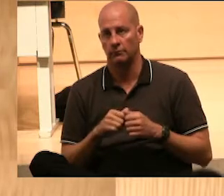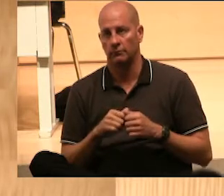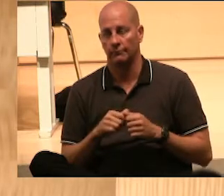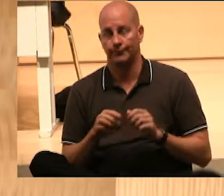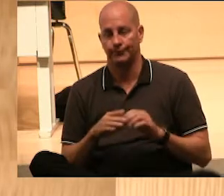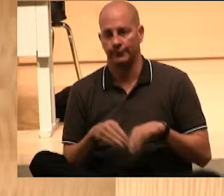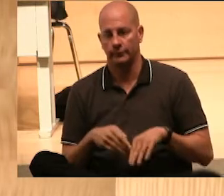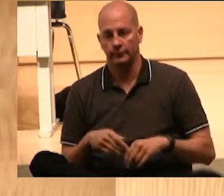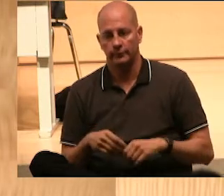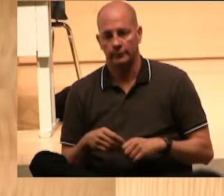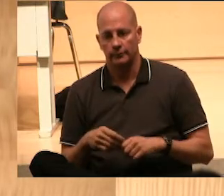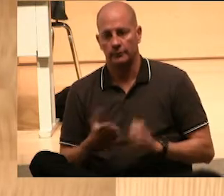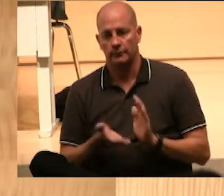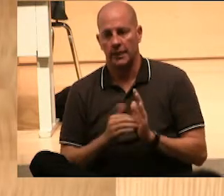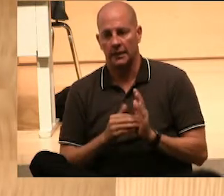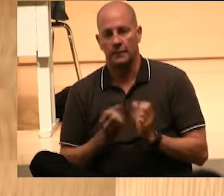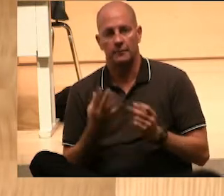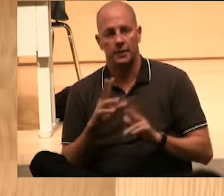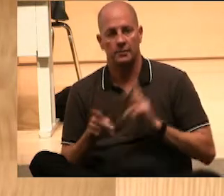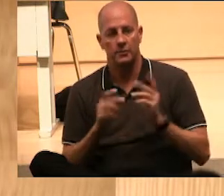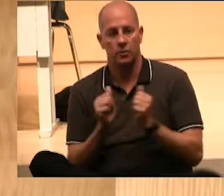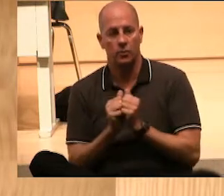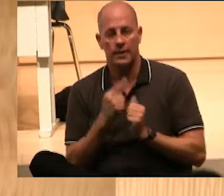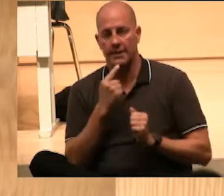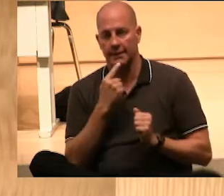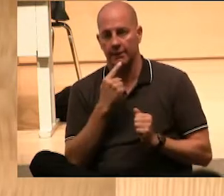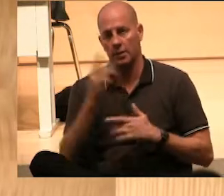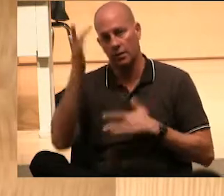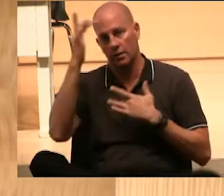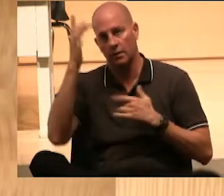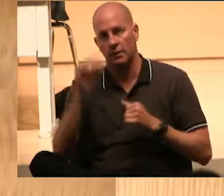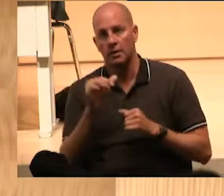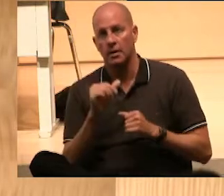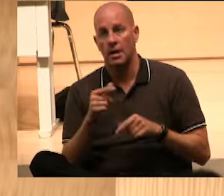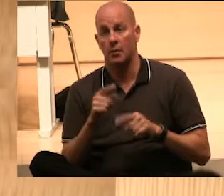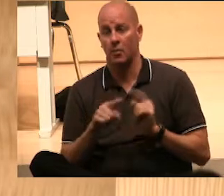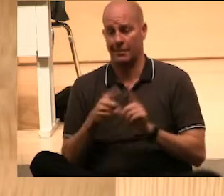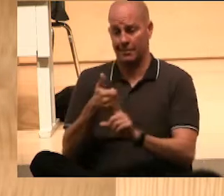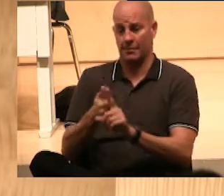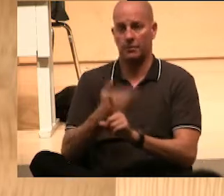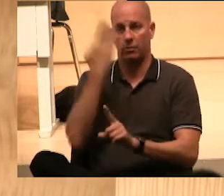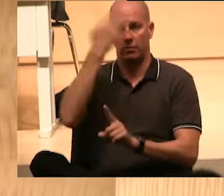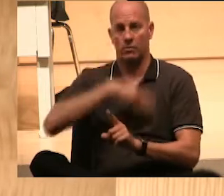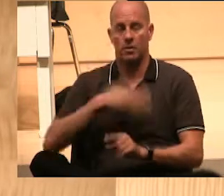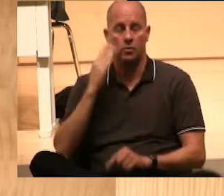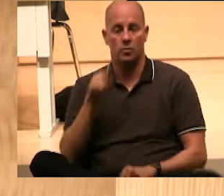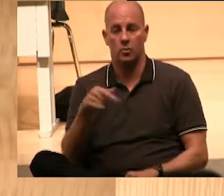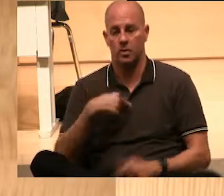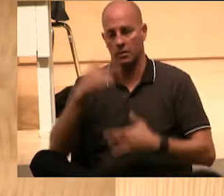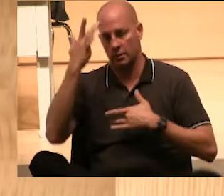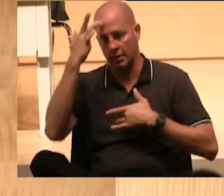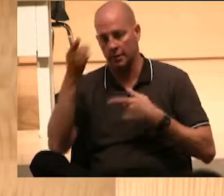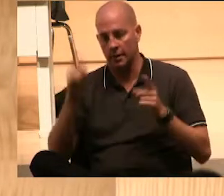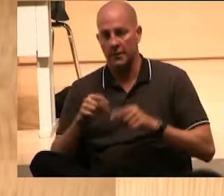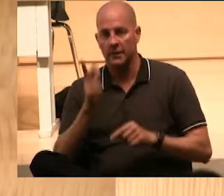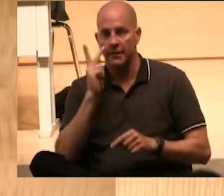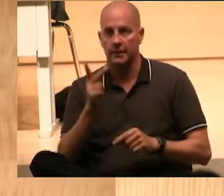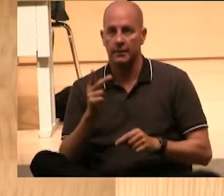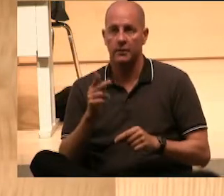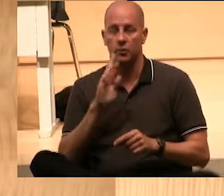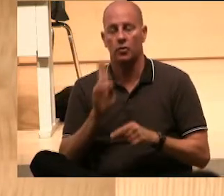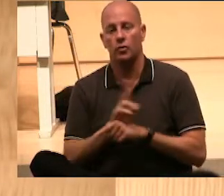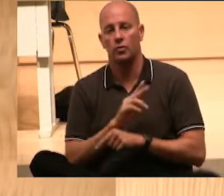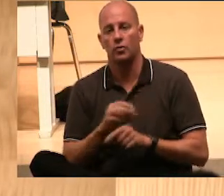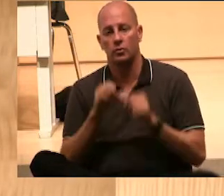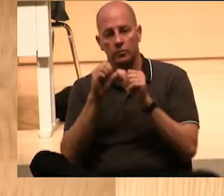happen. And again, many people with severe mental illness don't have insight into their condition. So there are things such as long-acting